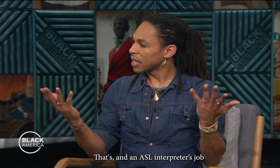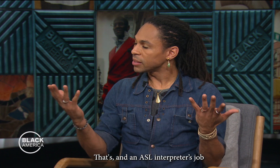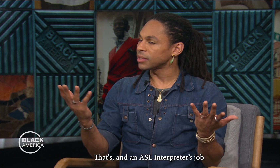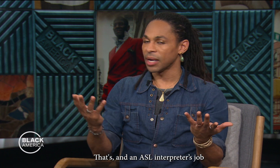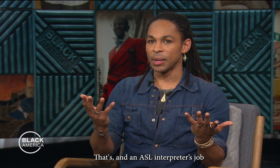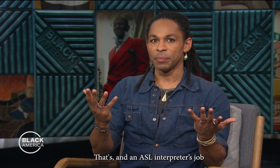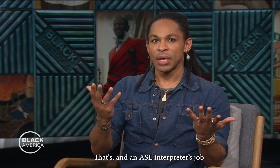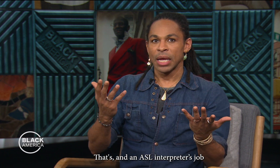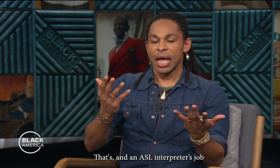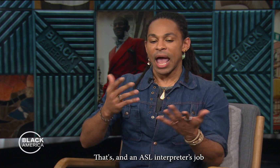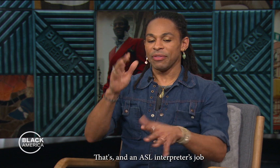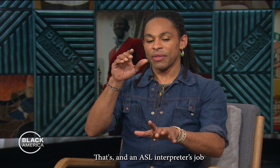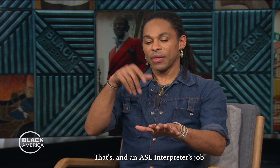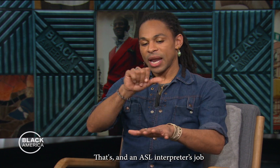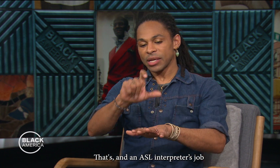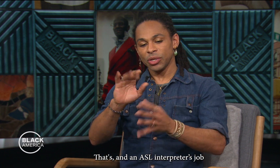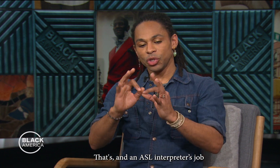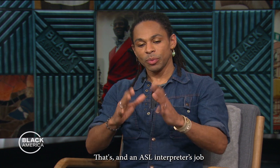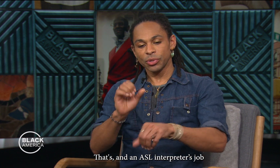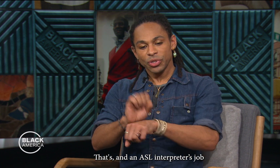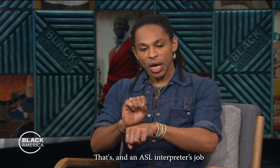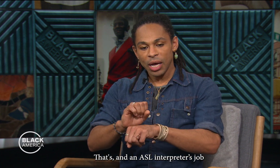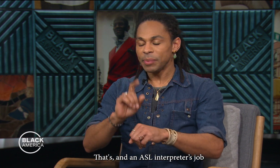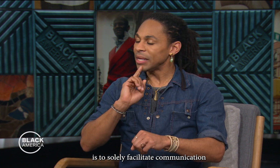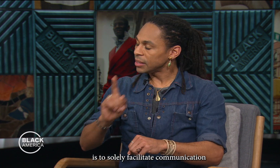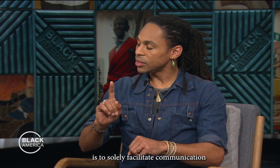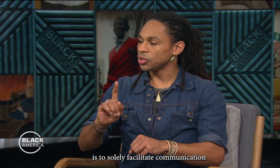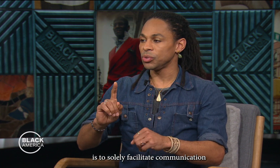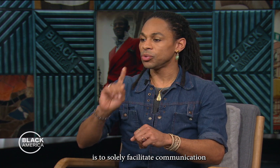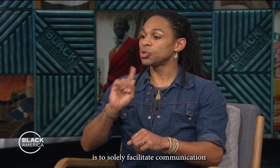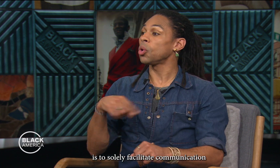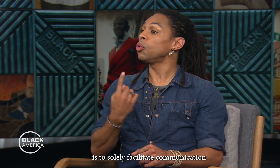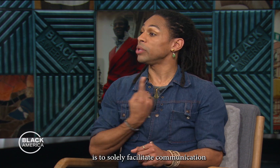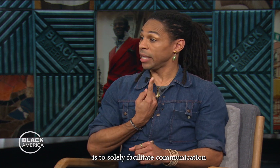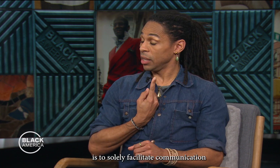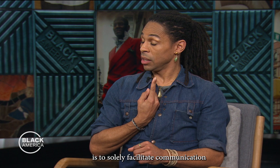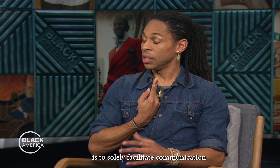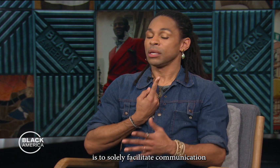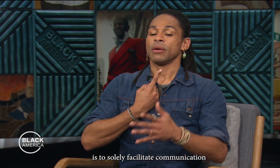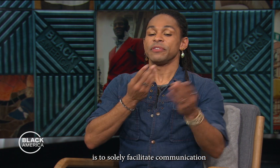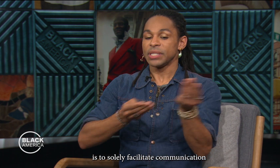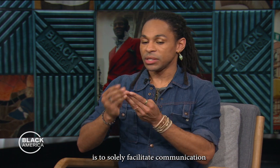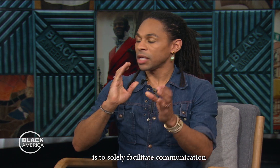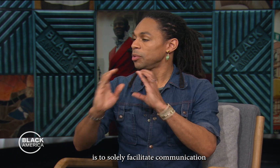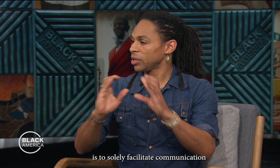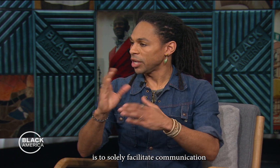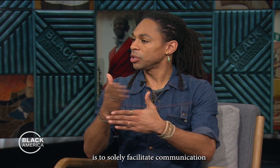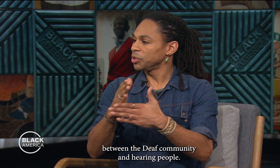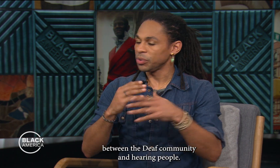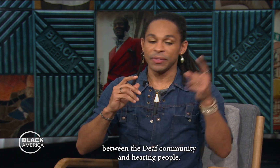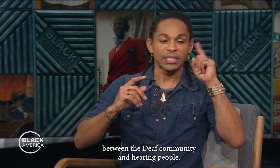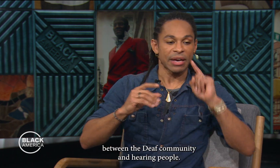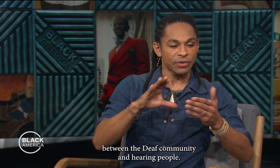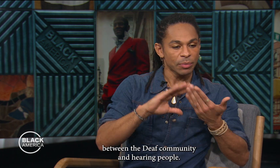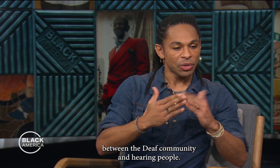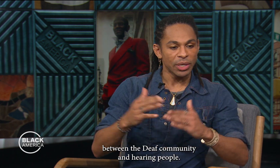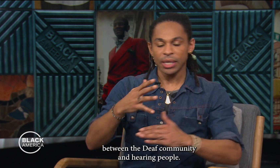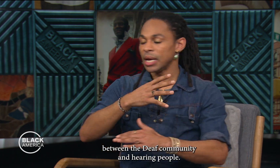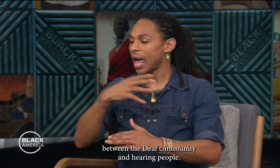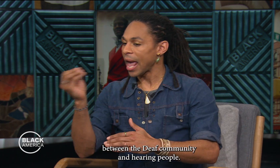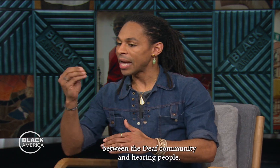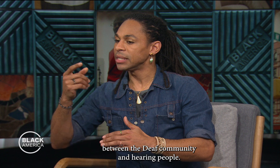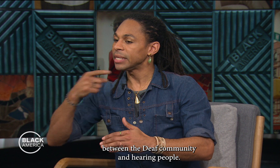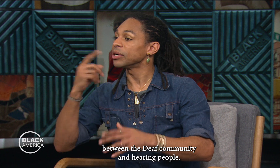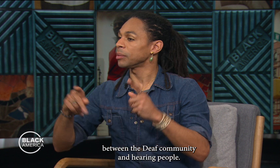interpreter. That's and an ASL interpreter's job is to solely facilitate communication between the deaf